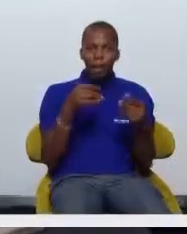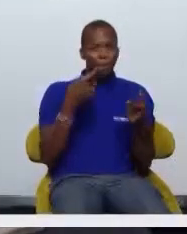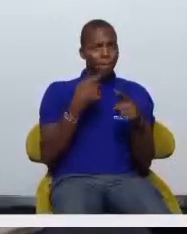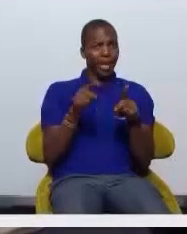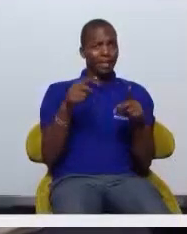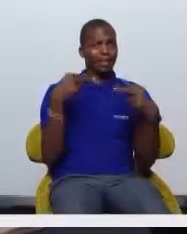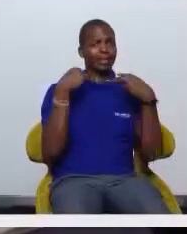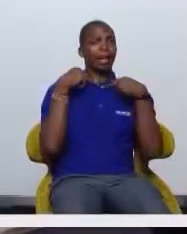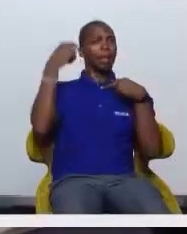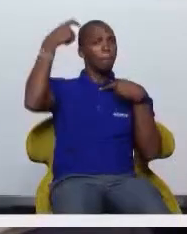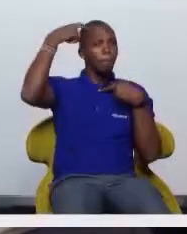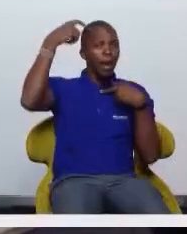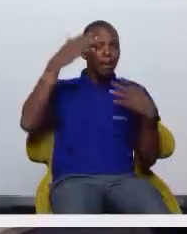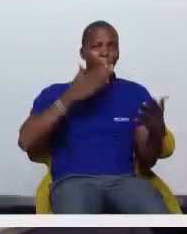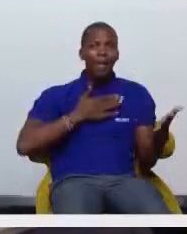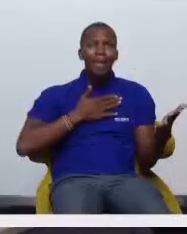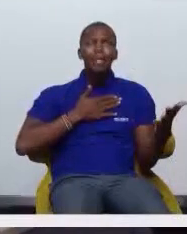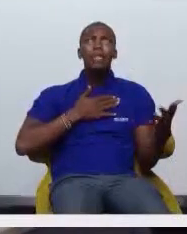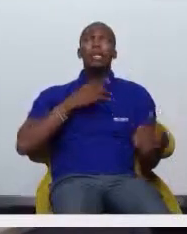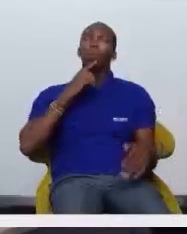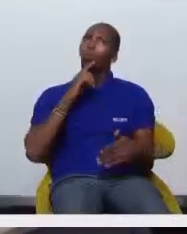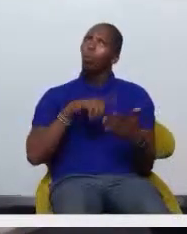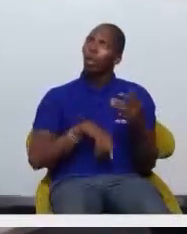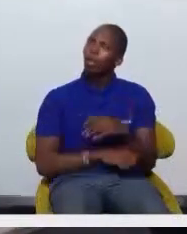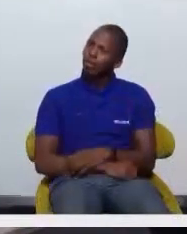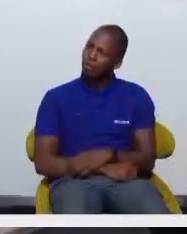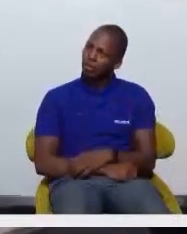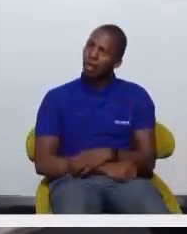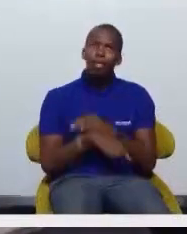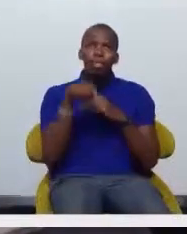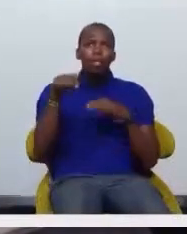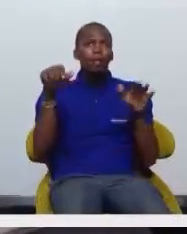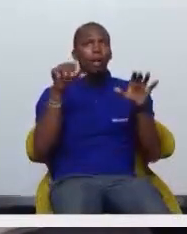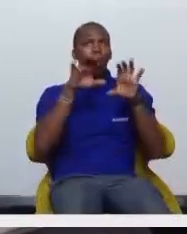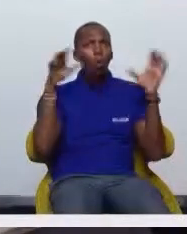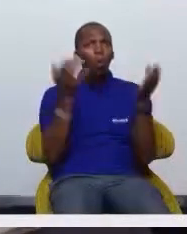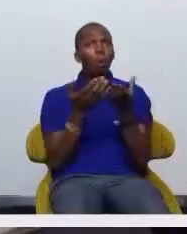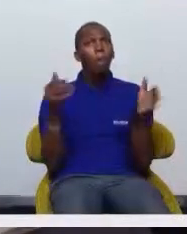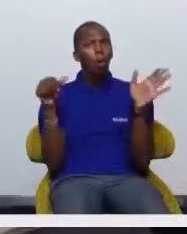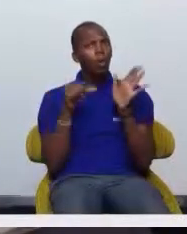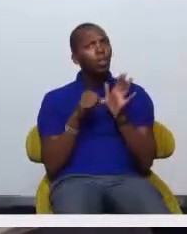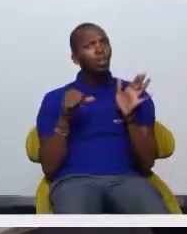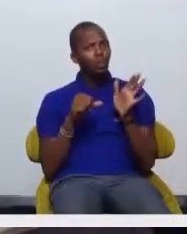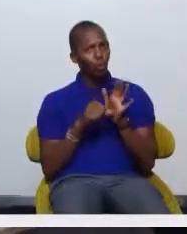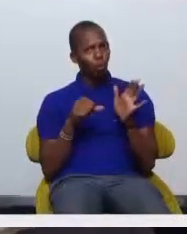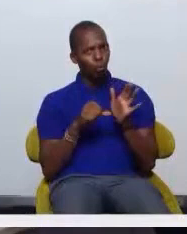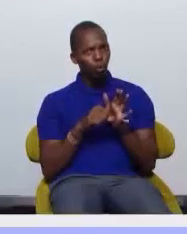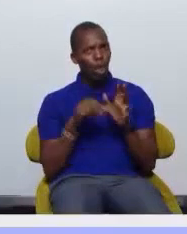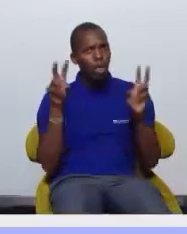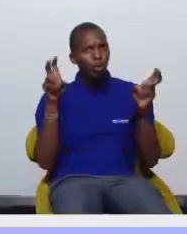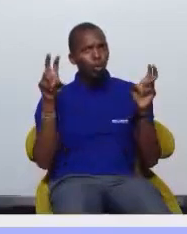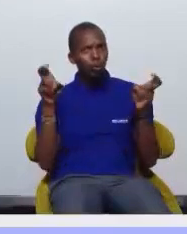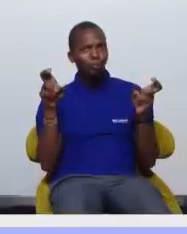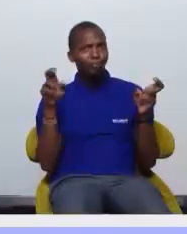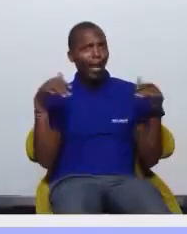mind is that, wait a minute, this is a global issue. And I've always looked for a